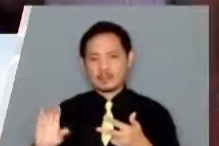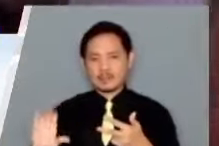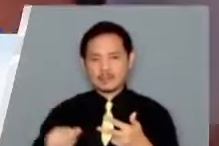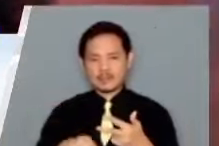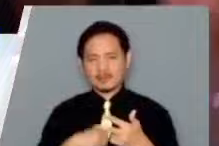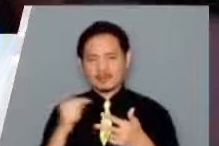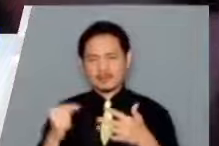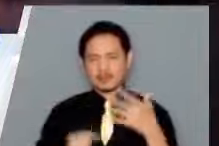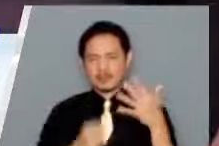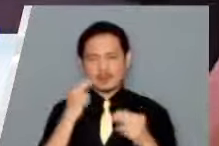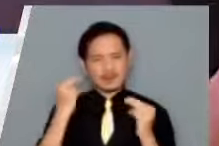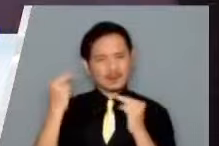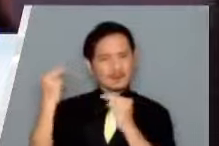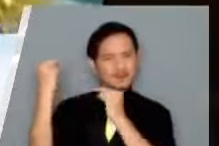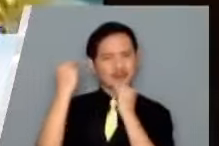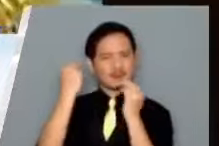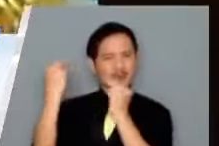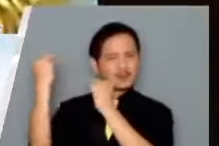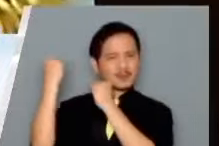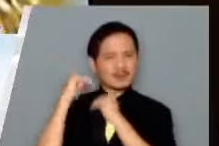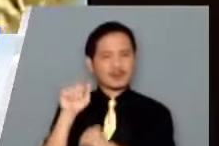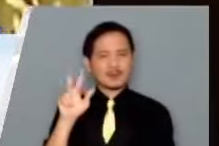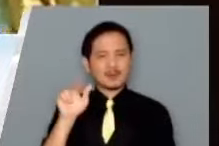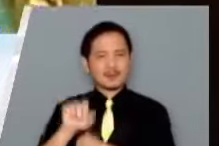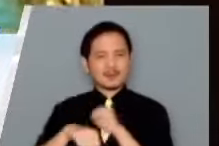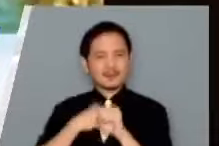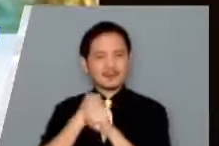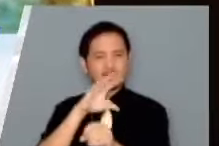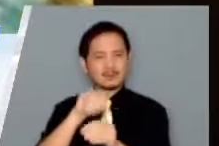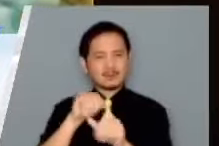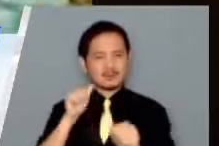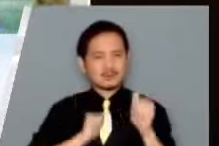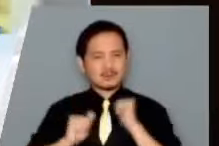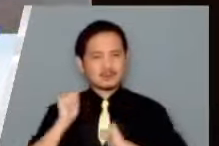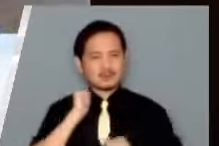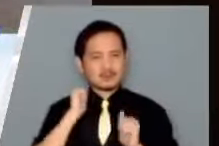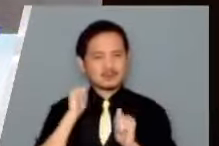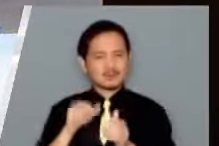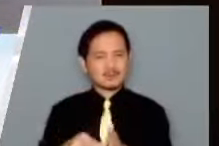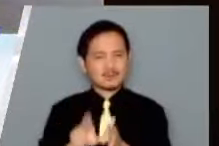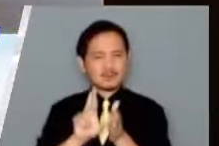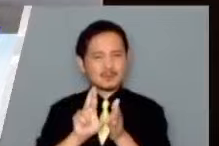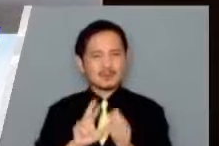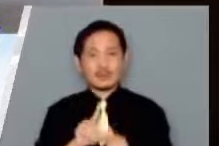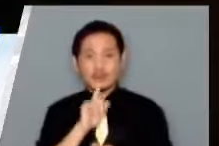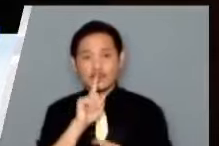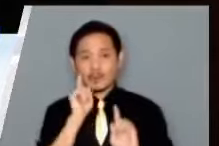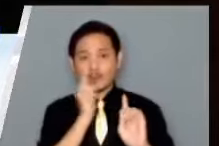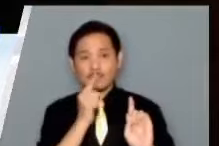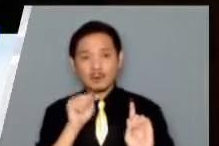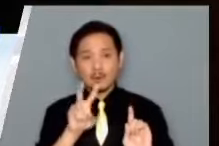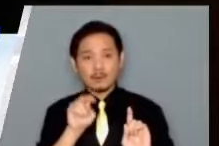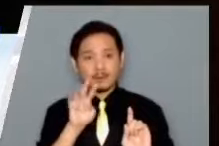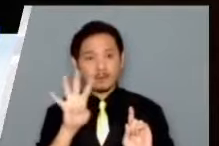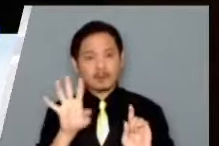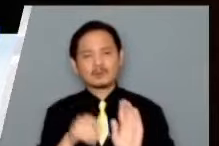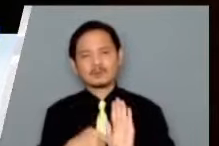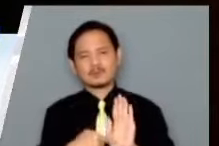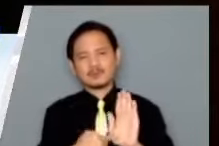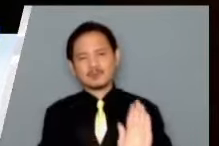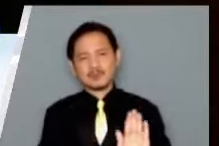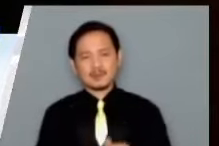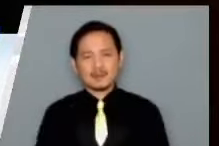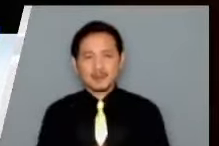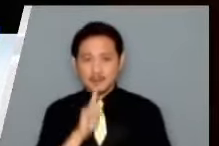the past 13 years sa showbiz at may pasilip sa career goals niya this 2024. Excited din siya sa first time niyang pagdidirect